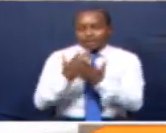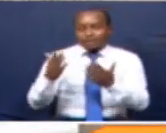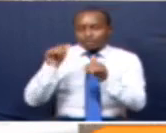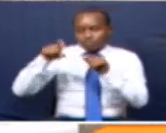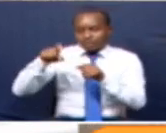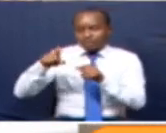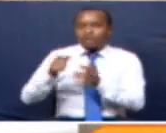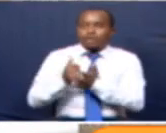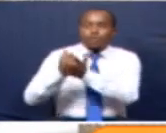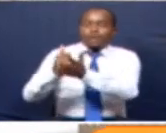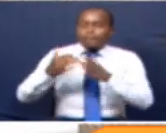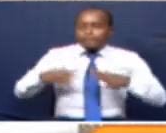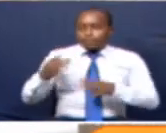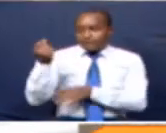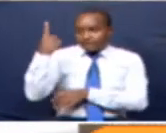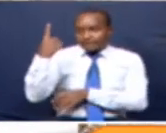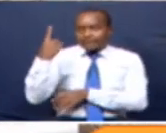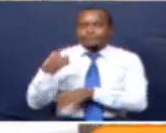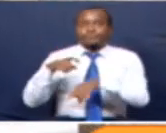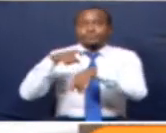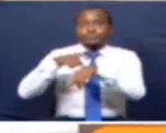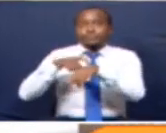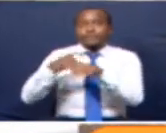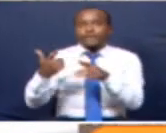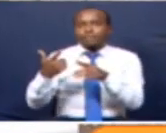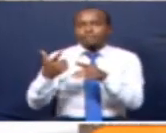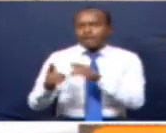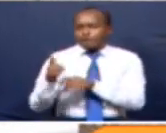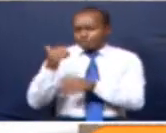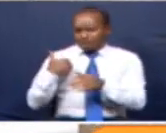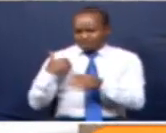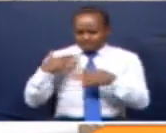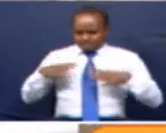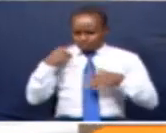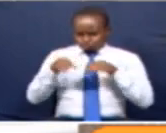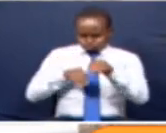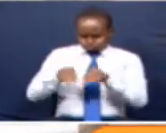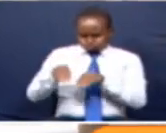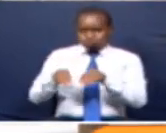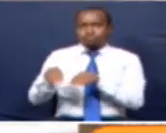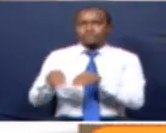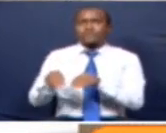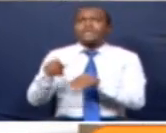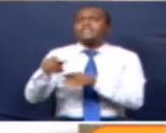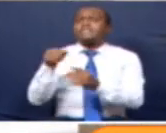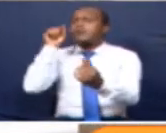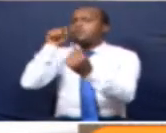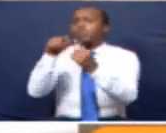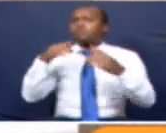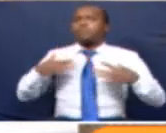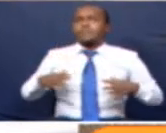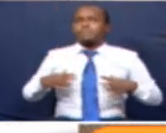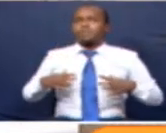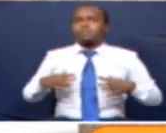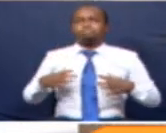is that when we have laws, the drafters of laws need to be conscious of the fact that laws are not just made for people, but laws don't have